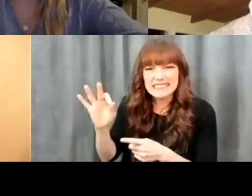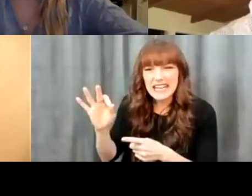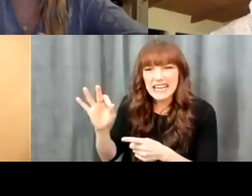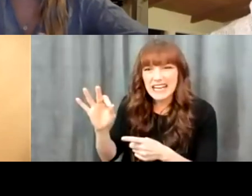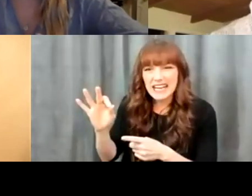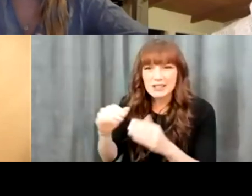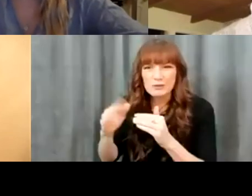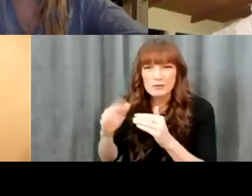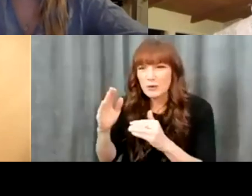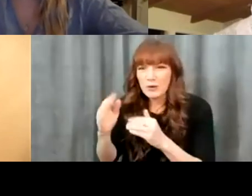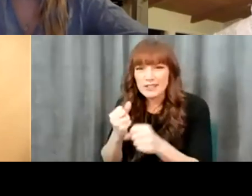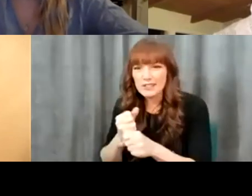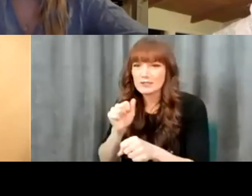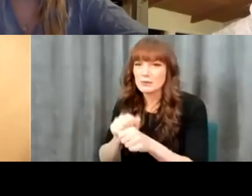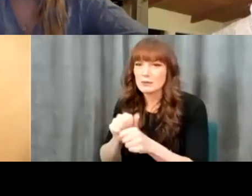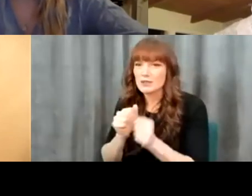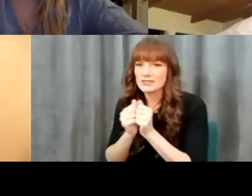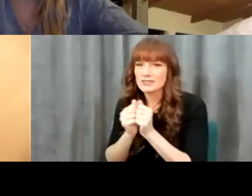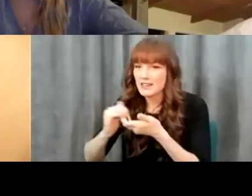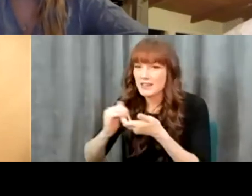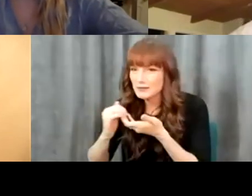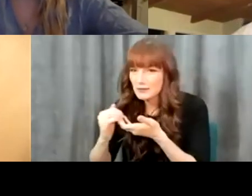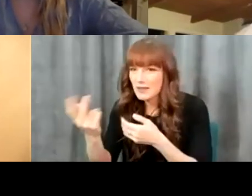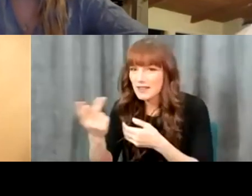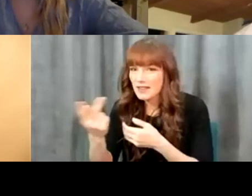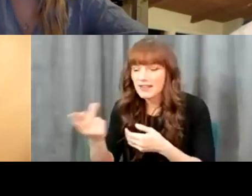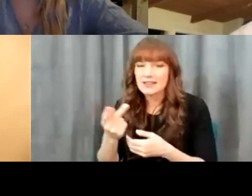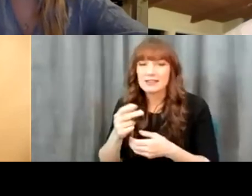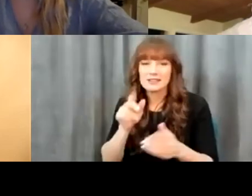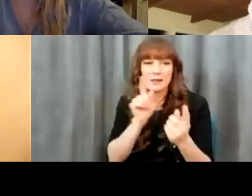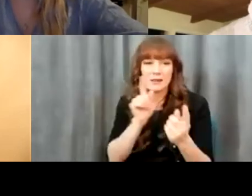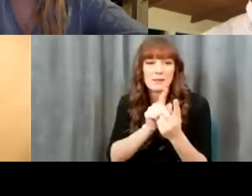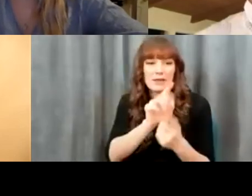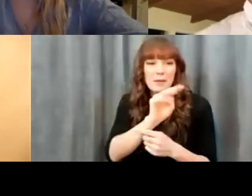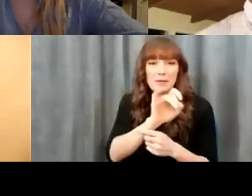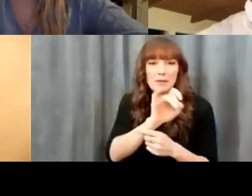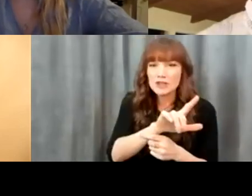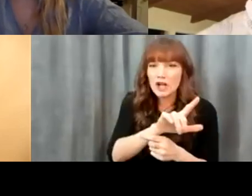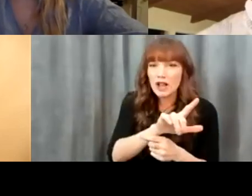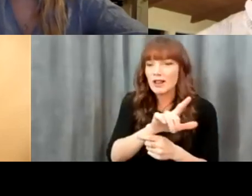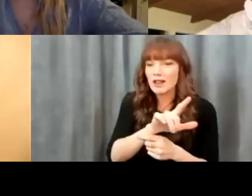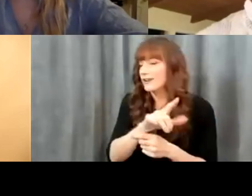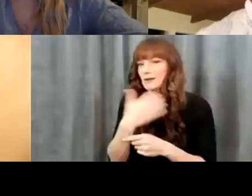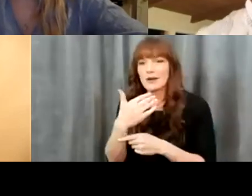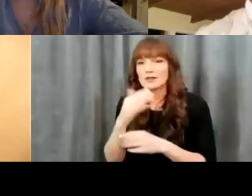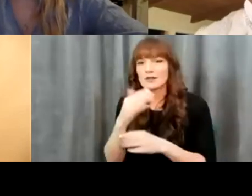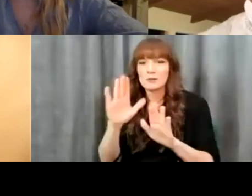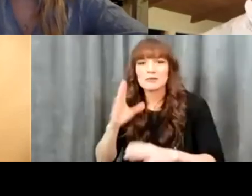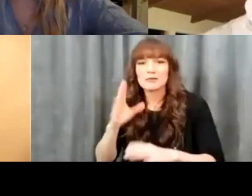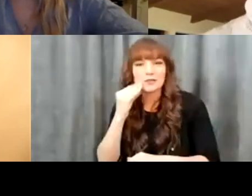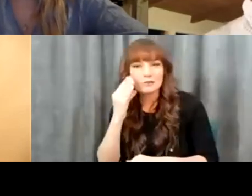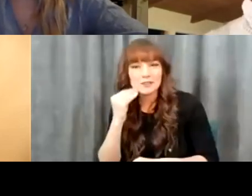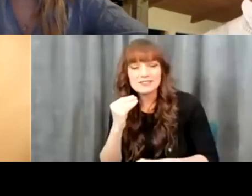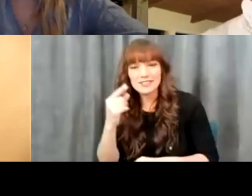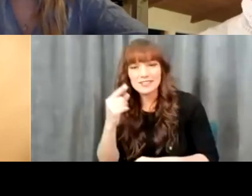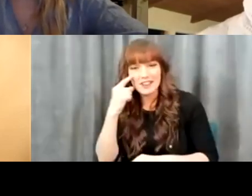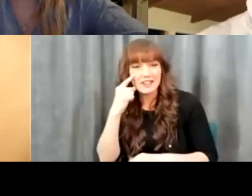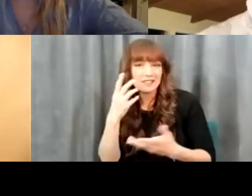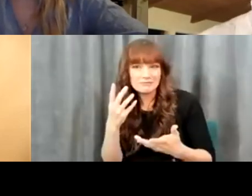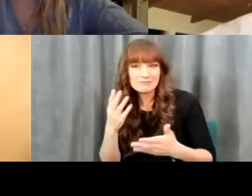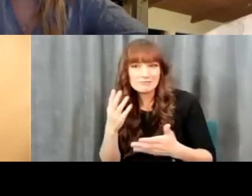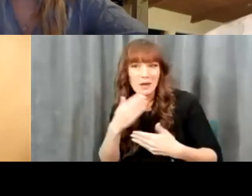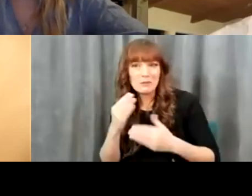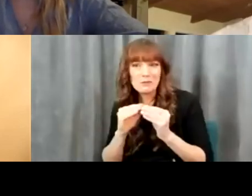9+ years, and really collaborate with him and meet a bunch of new actors and meet Marshall, and it's been great. I think we'll